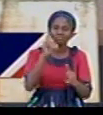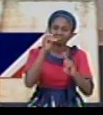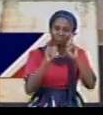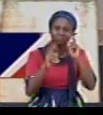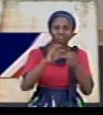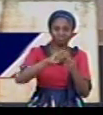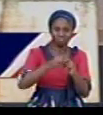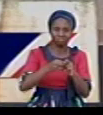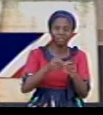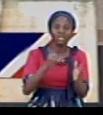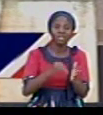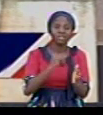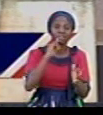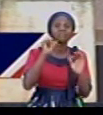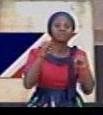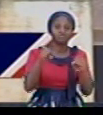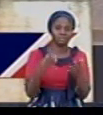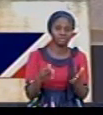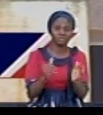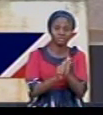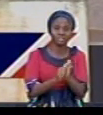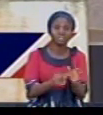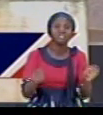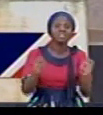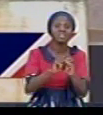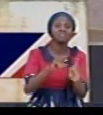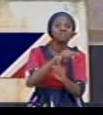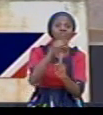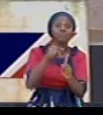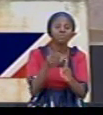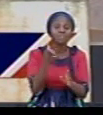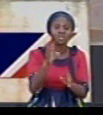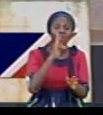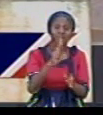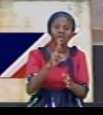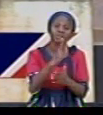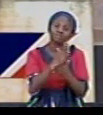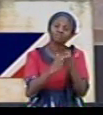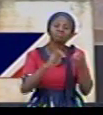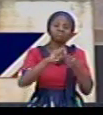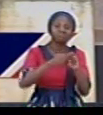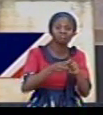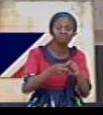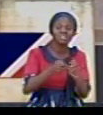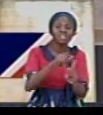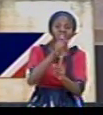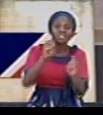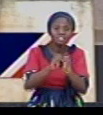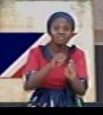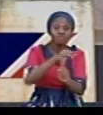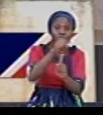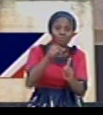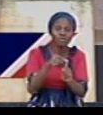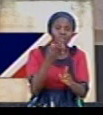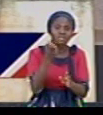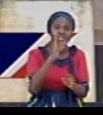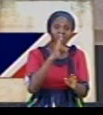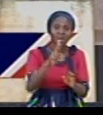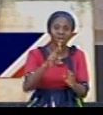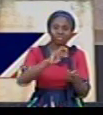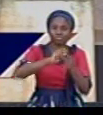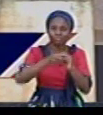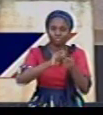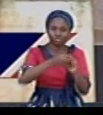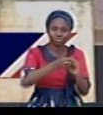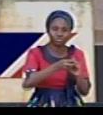possible that even when there are trials, even when there are